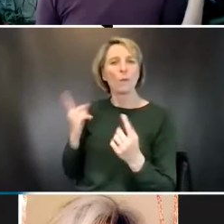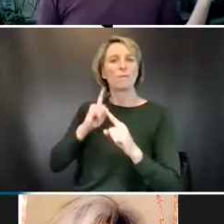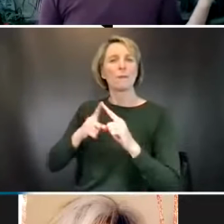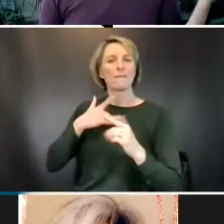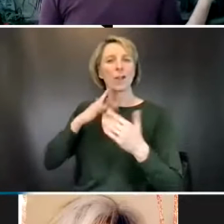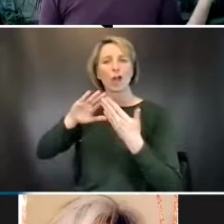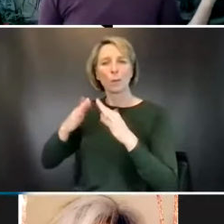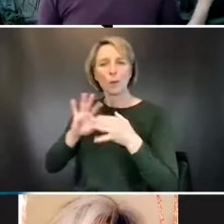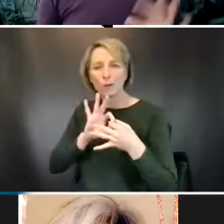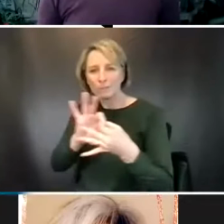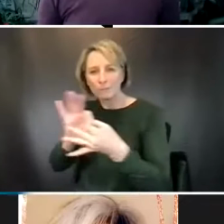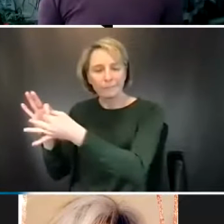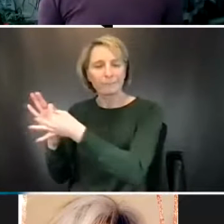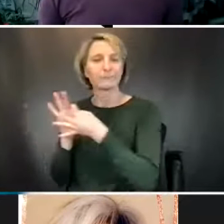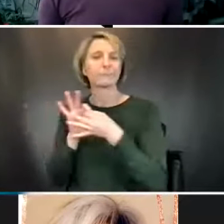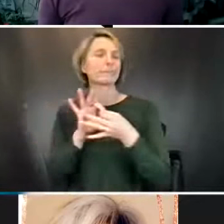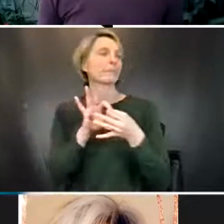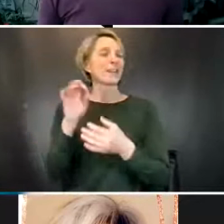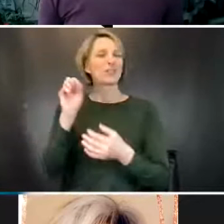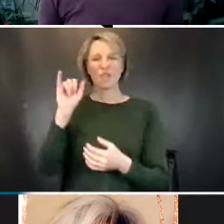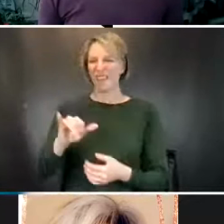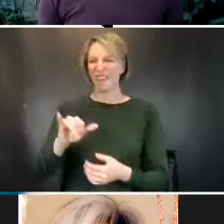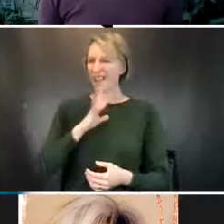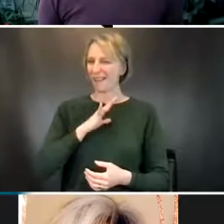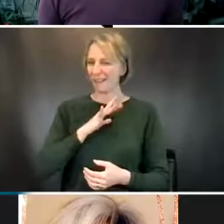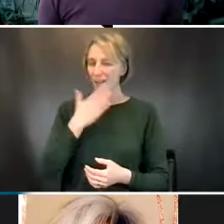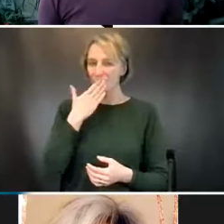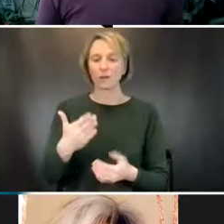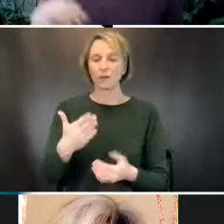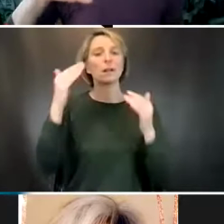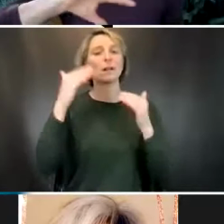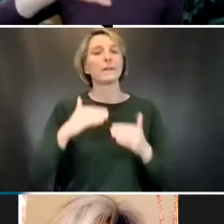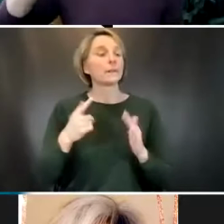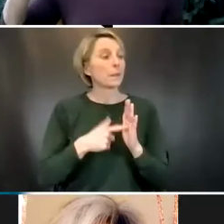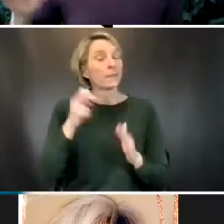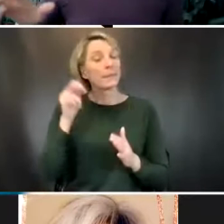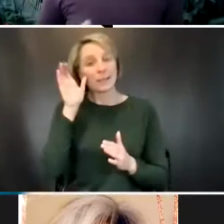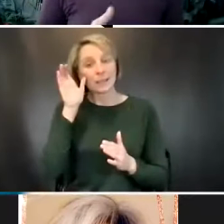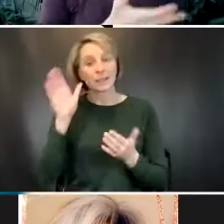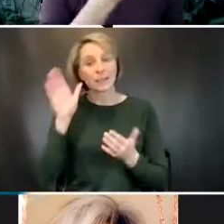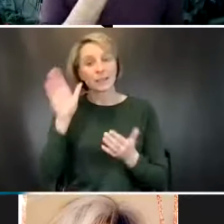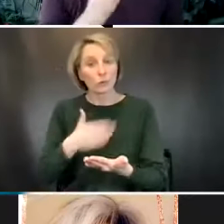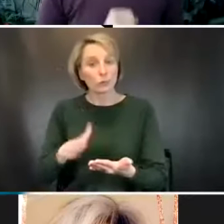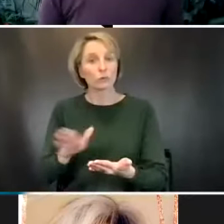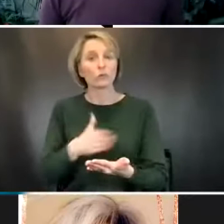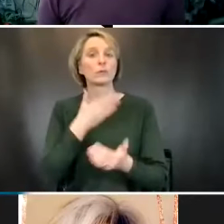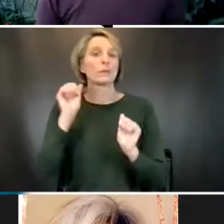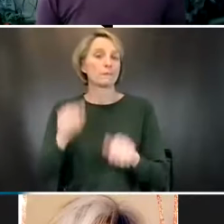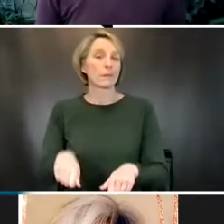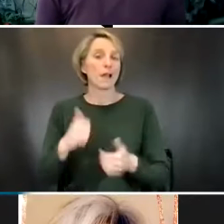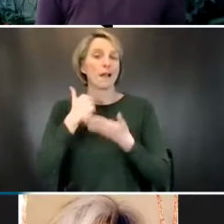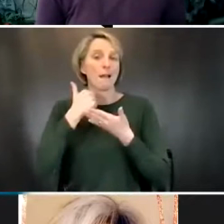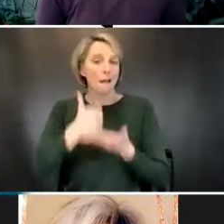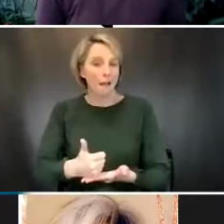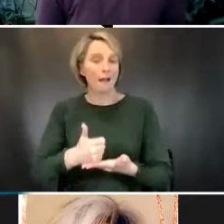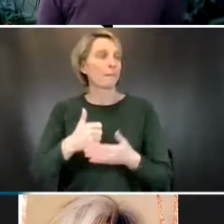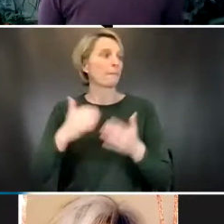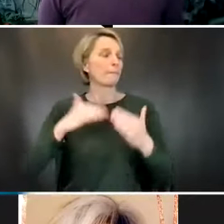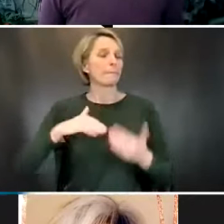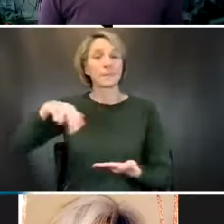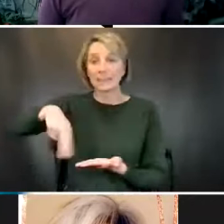Listening to music can be a wonderful self-care and stress cycle completer as well.